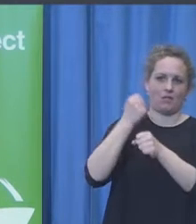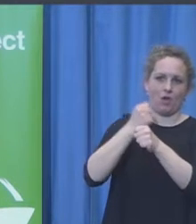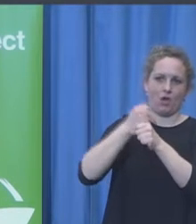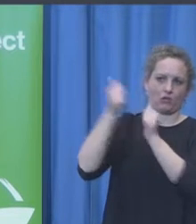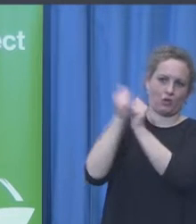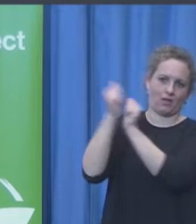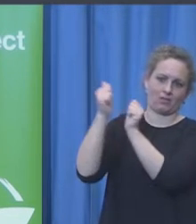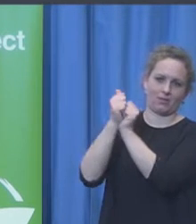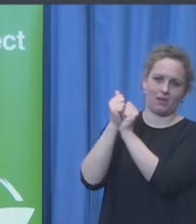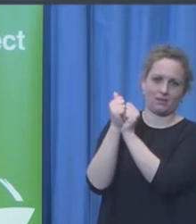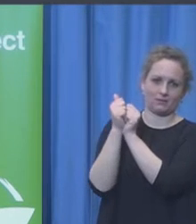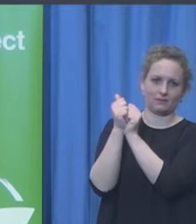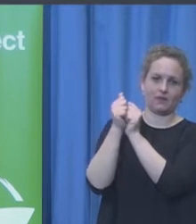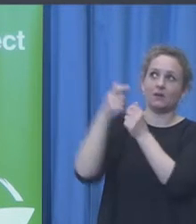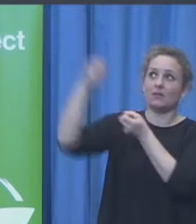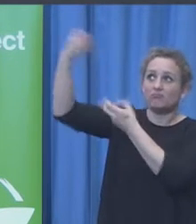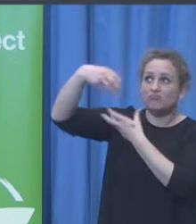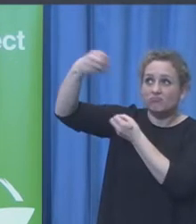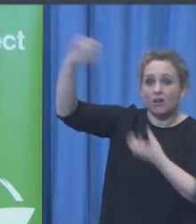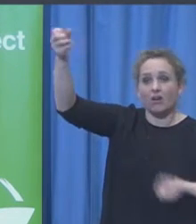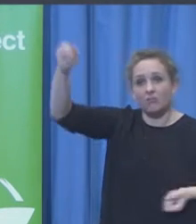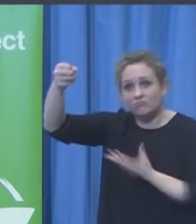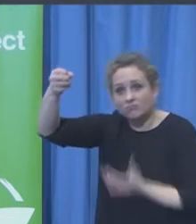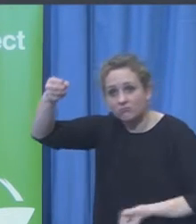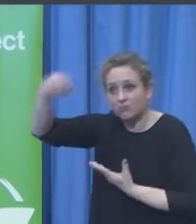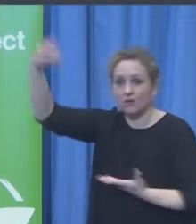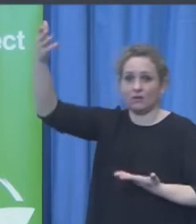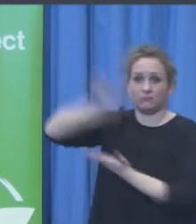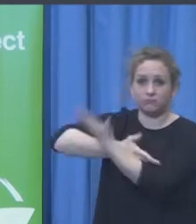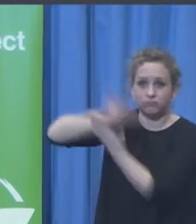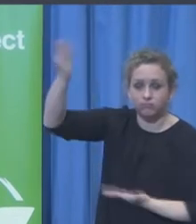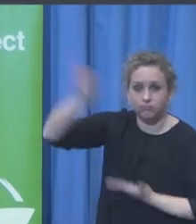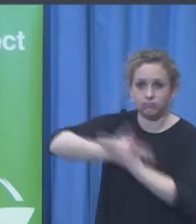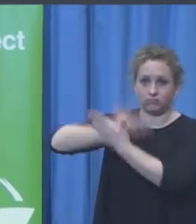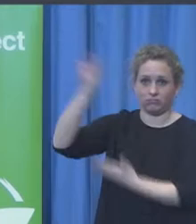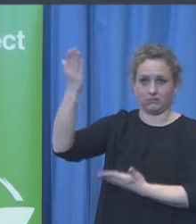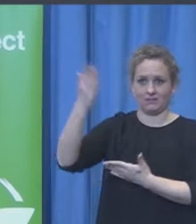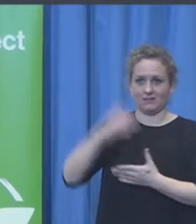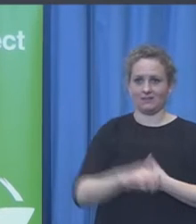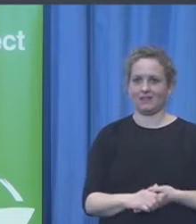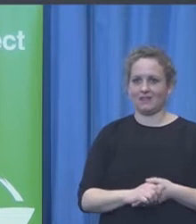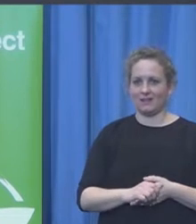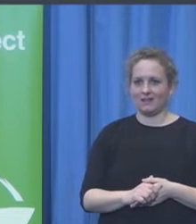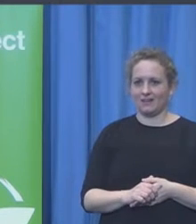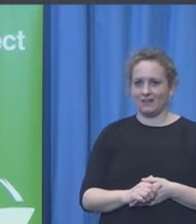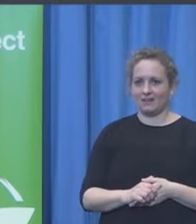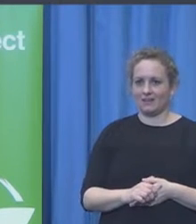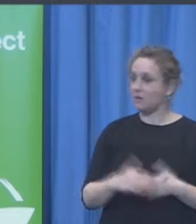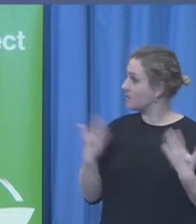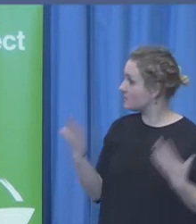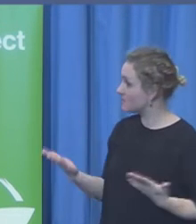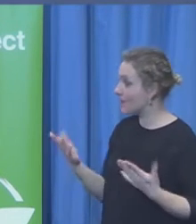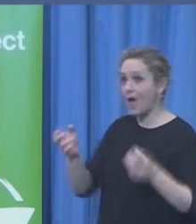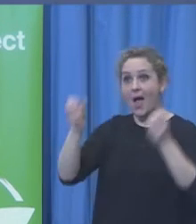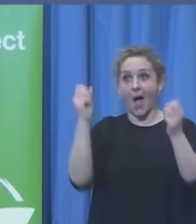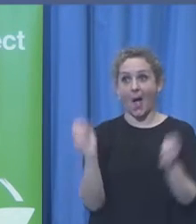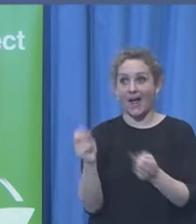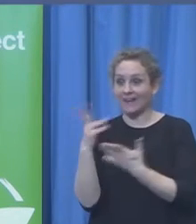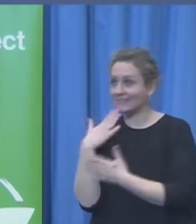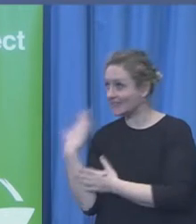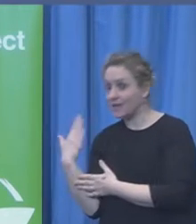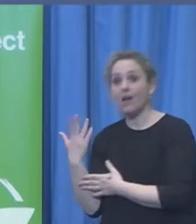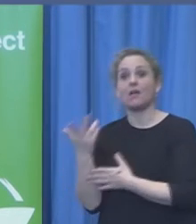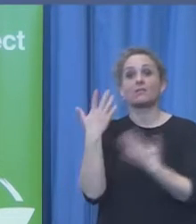Okay, everyone. So we are ready for your questions to our panelists. Panelists can also ask questions, and